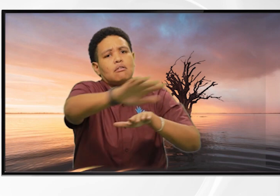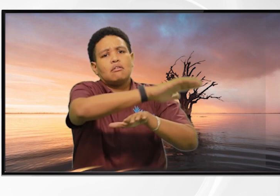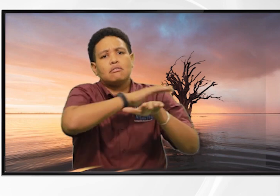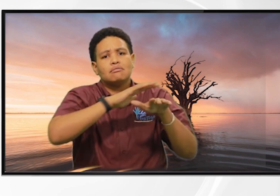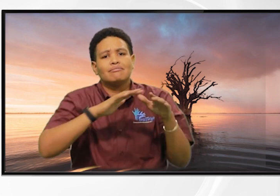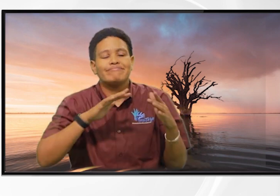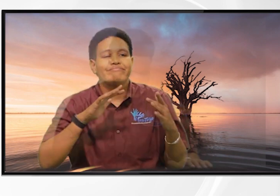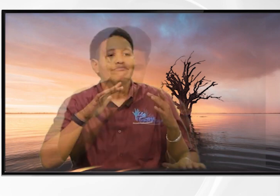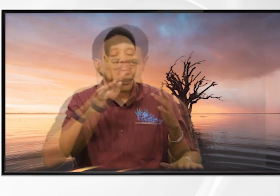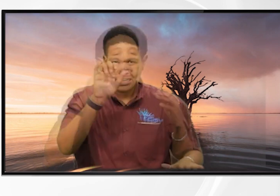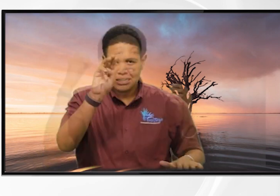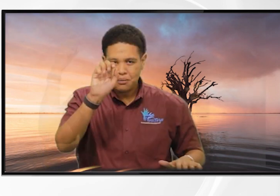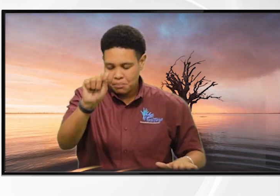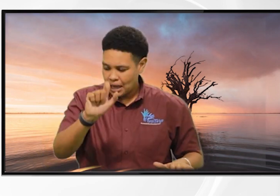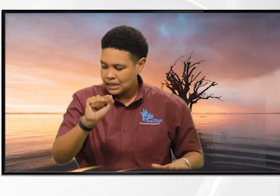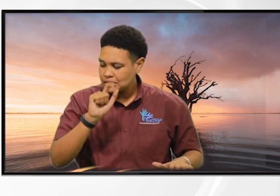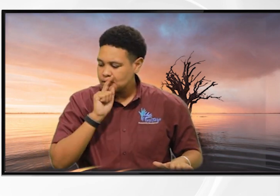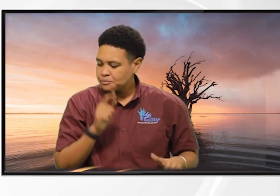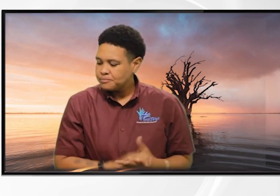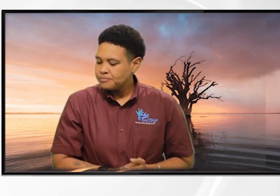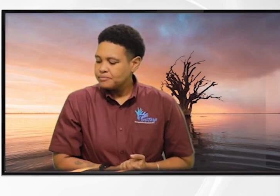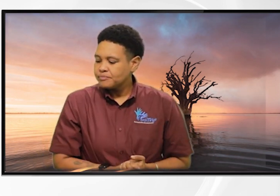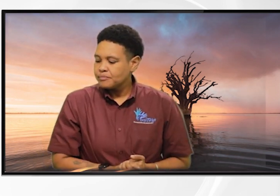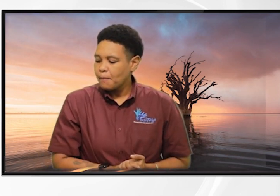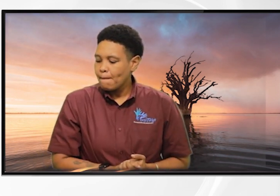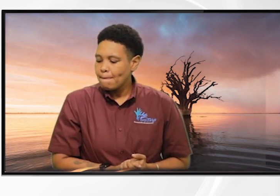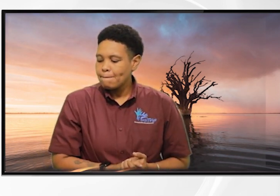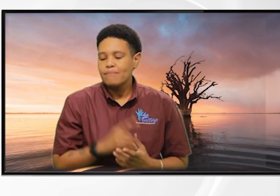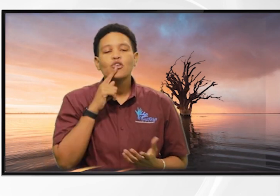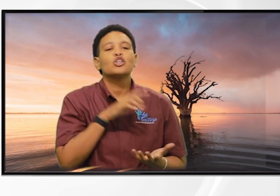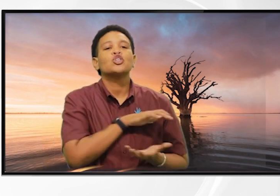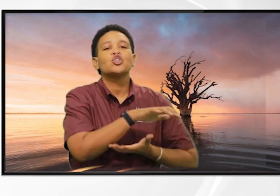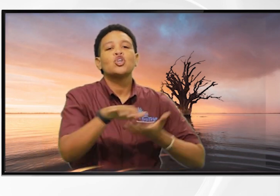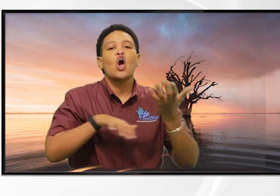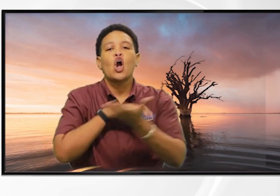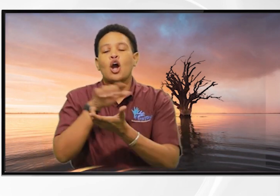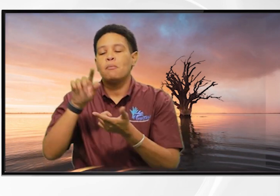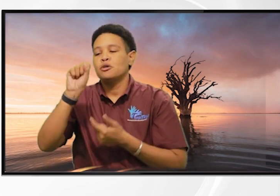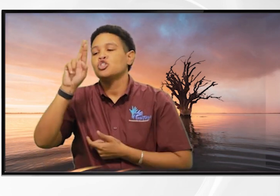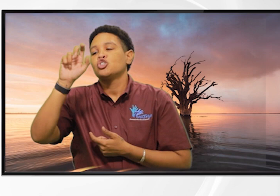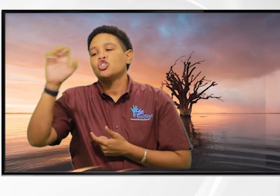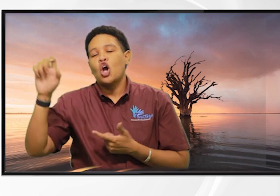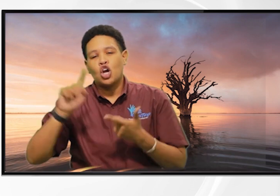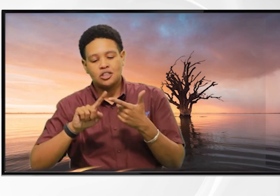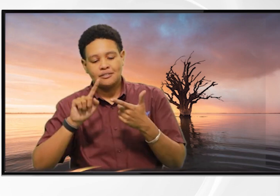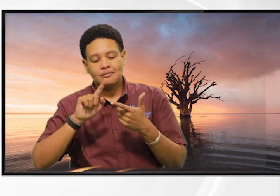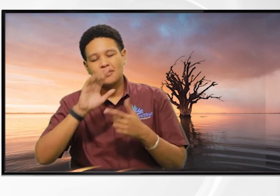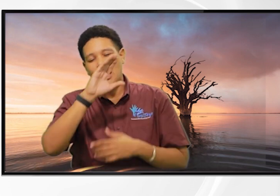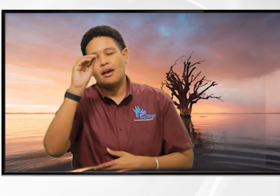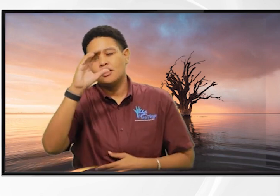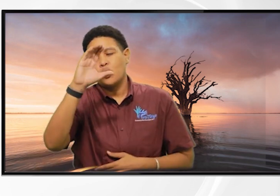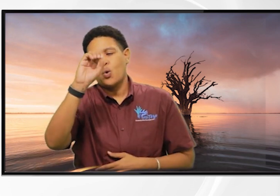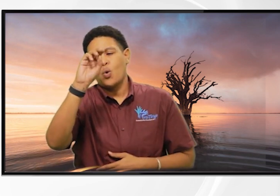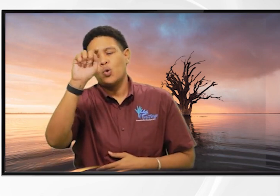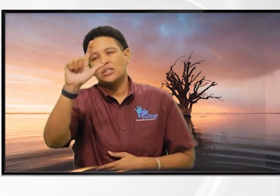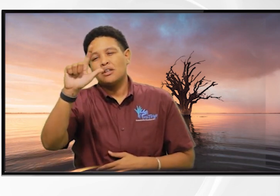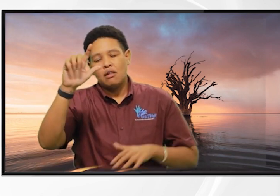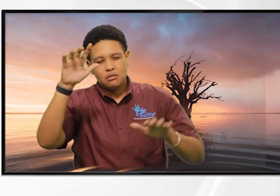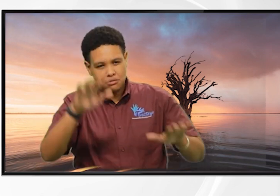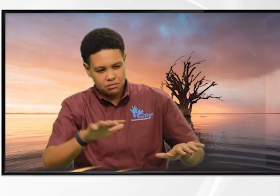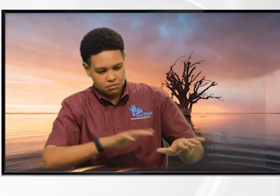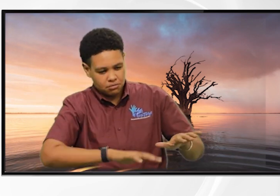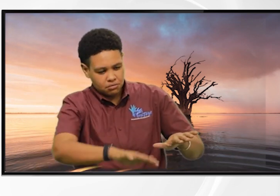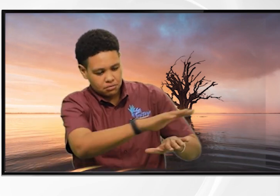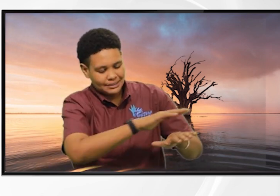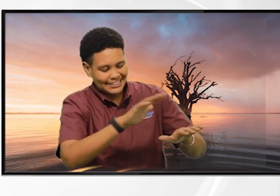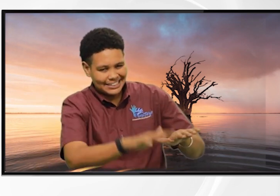stations. Storm surges and coastal settlements. Vision 2030 plans to improve design